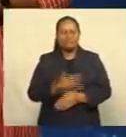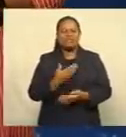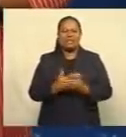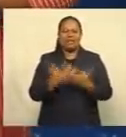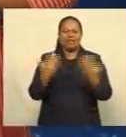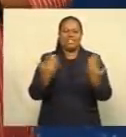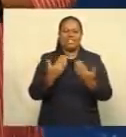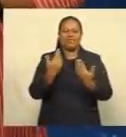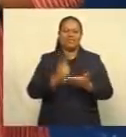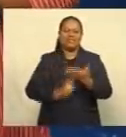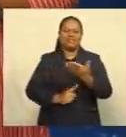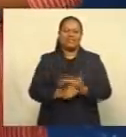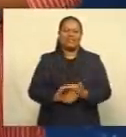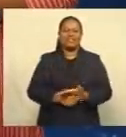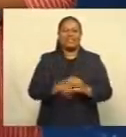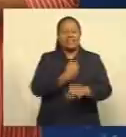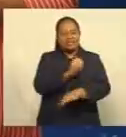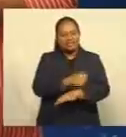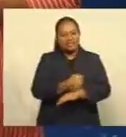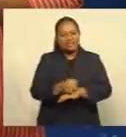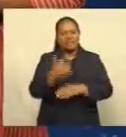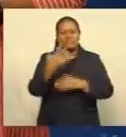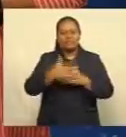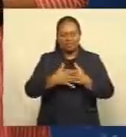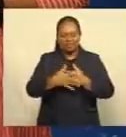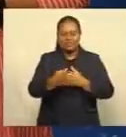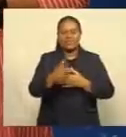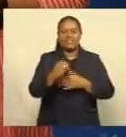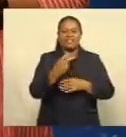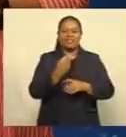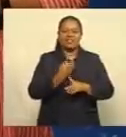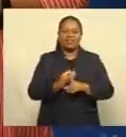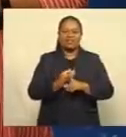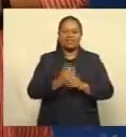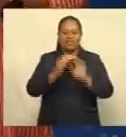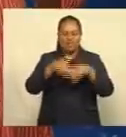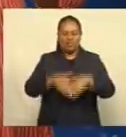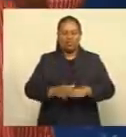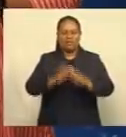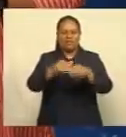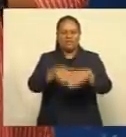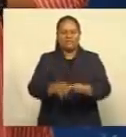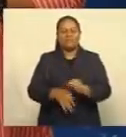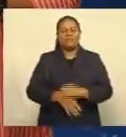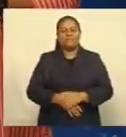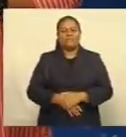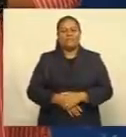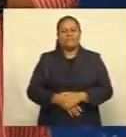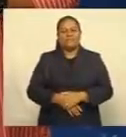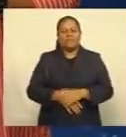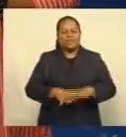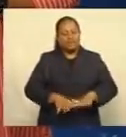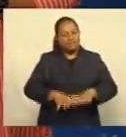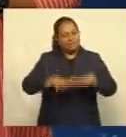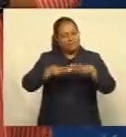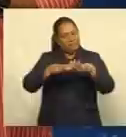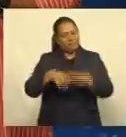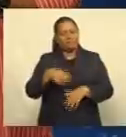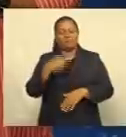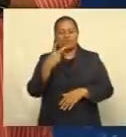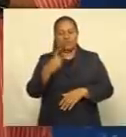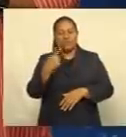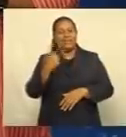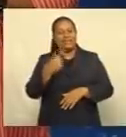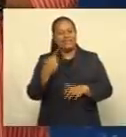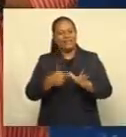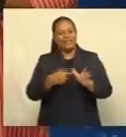it was. At sea, southeast winds 15 to 20 knots, moderate seas. Now turning to the tides, high waters at 2:11